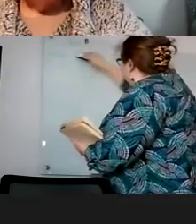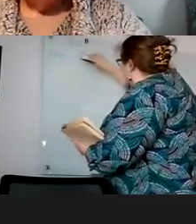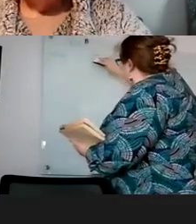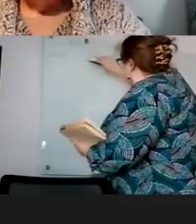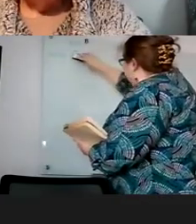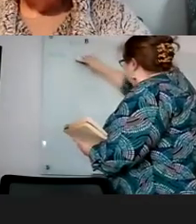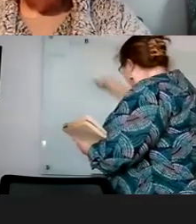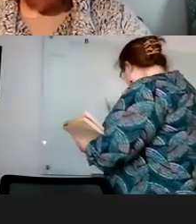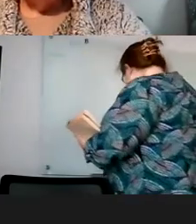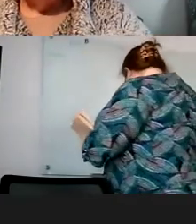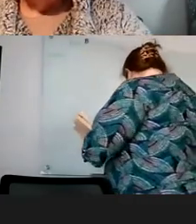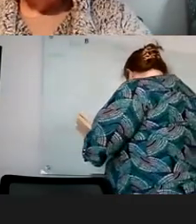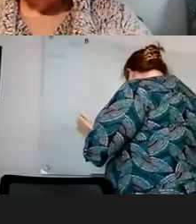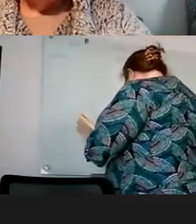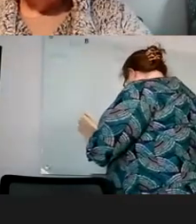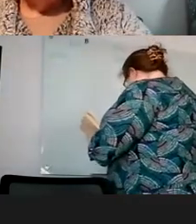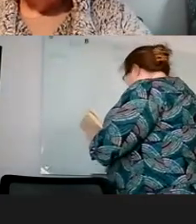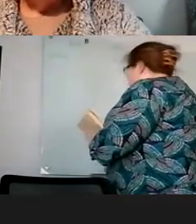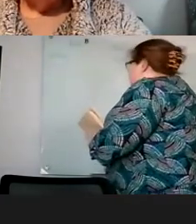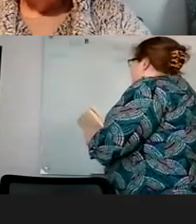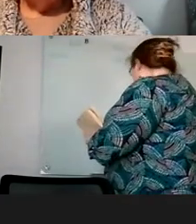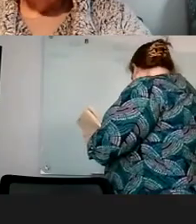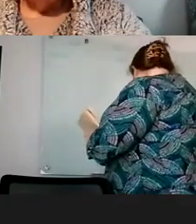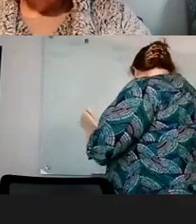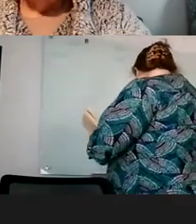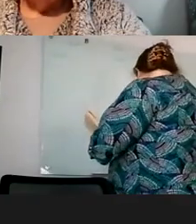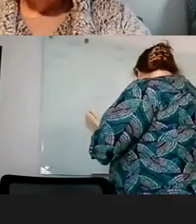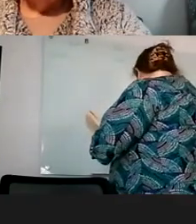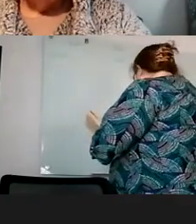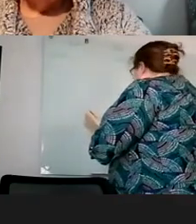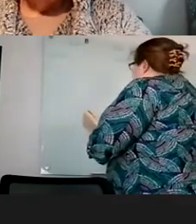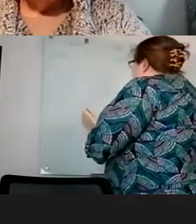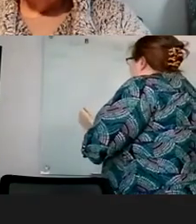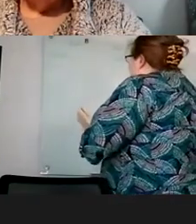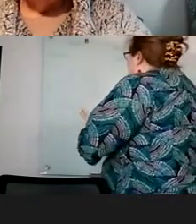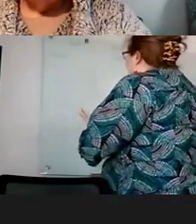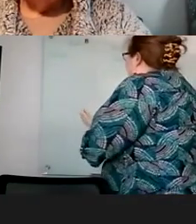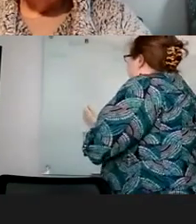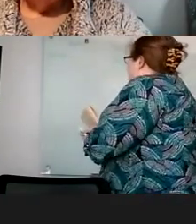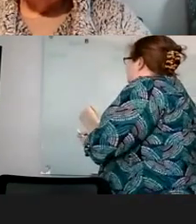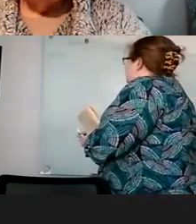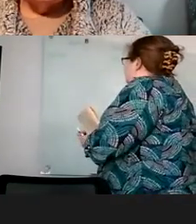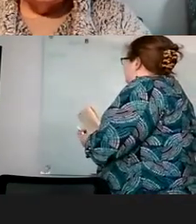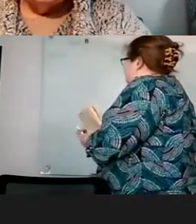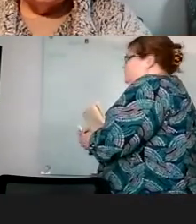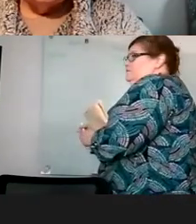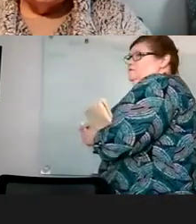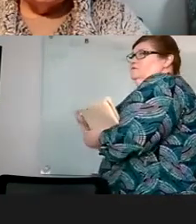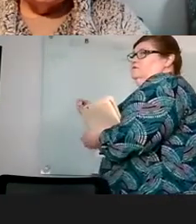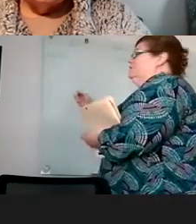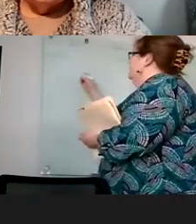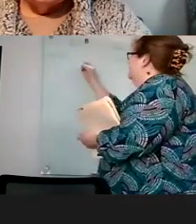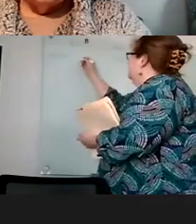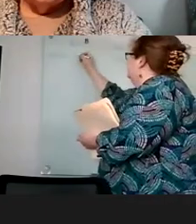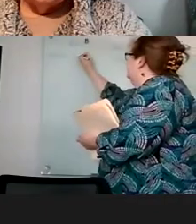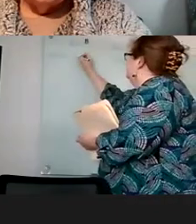everyone knows Employment First. And ultimately, it means competitive and integrated employment as the first and preferred